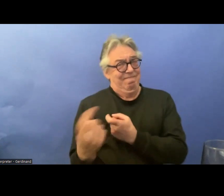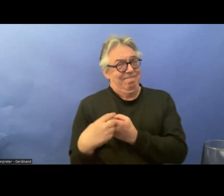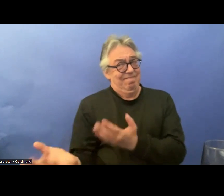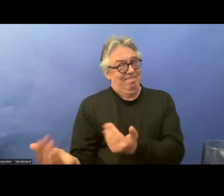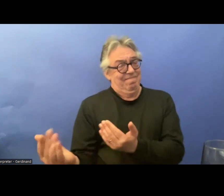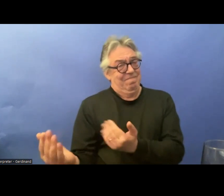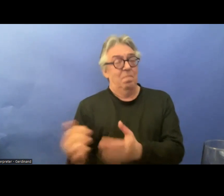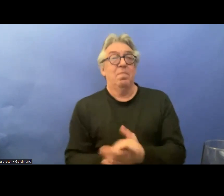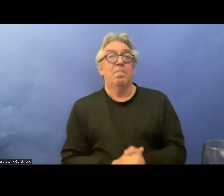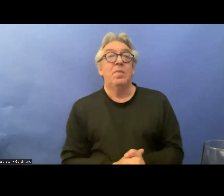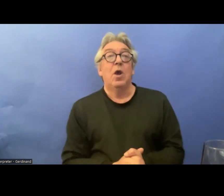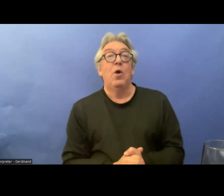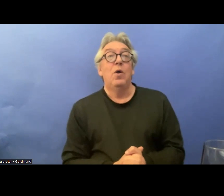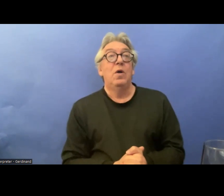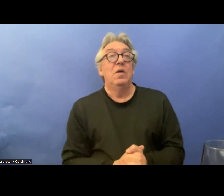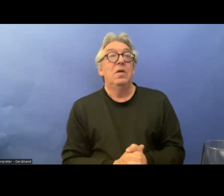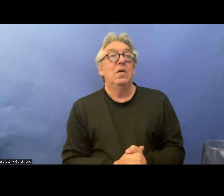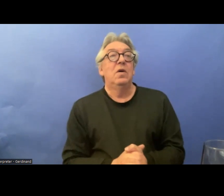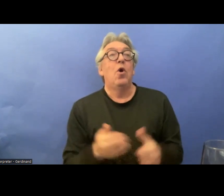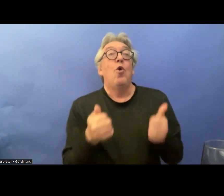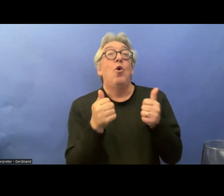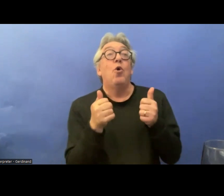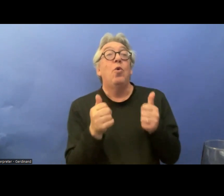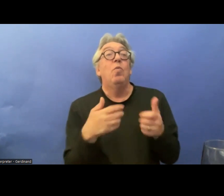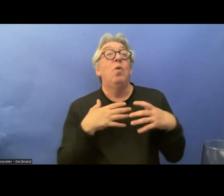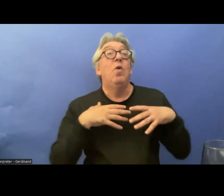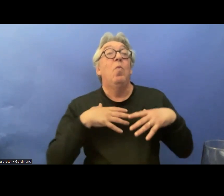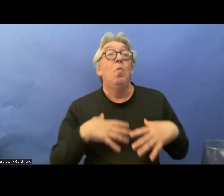Showcases good practice on disability inclusion and encourage